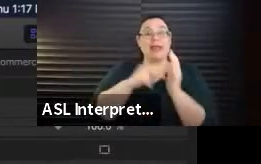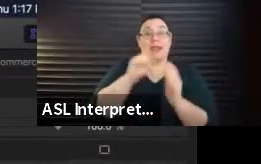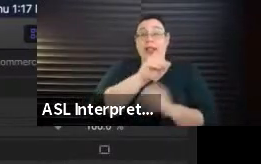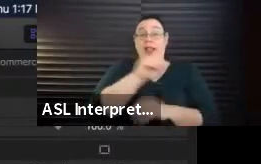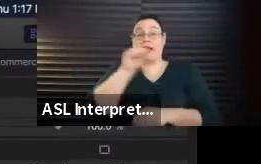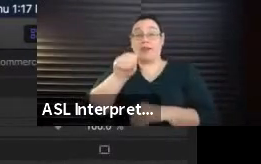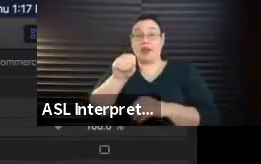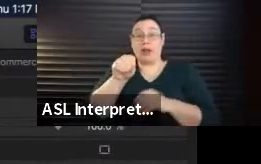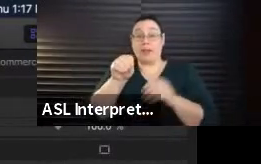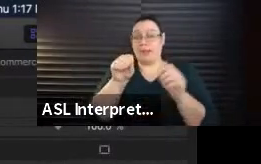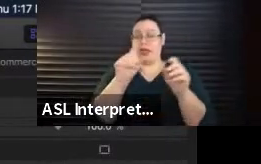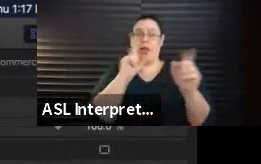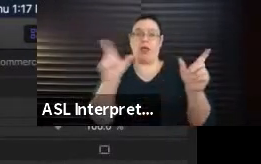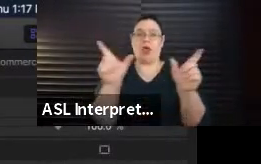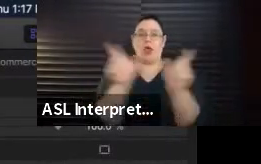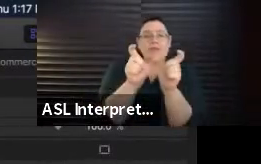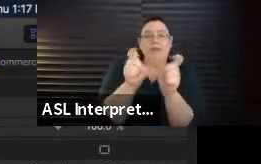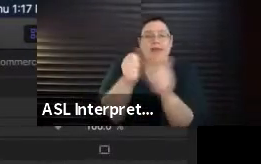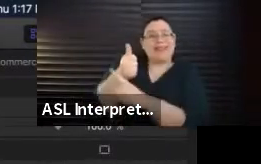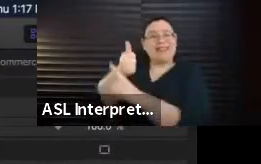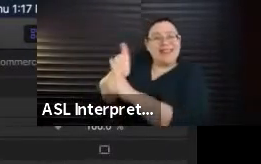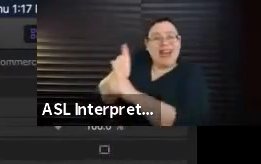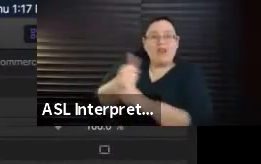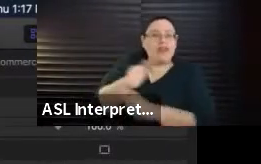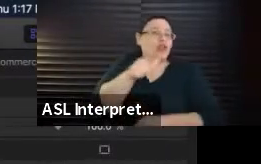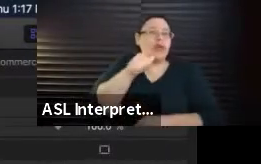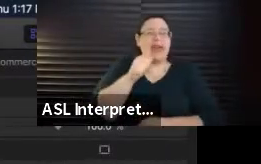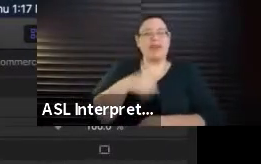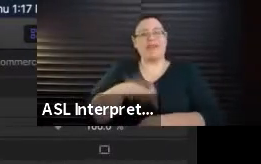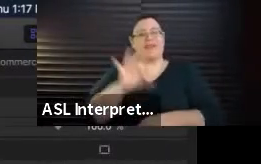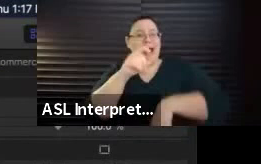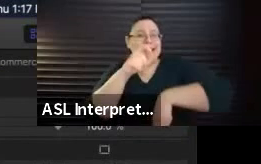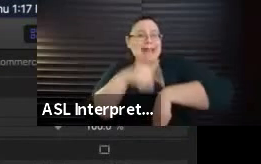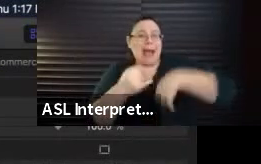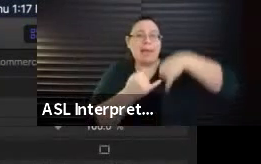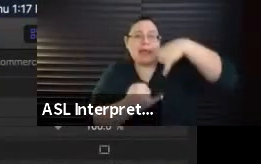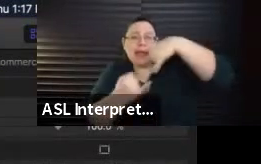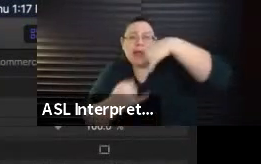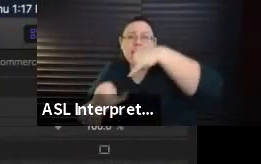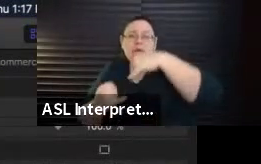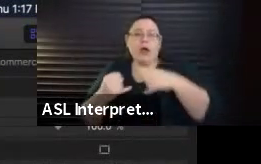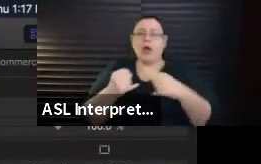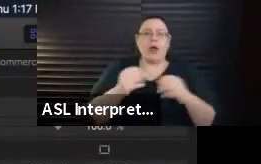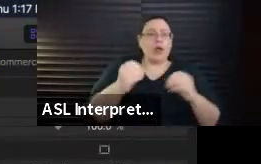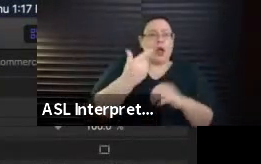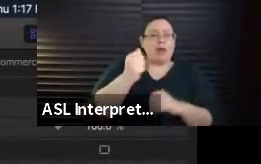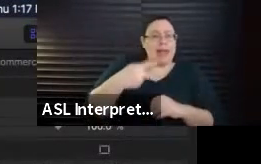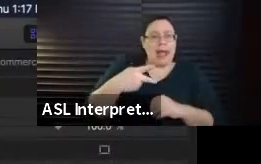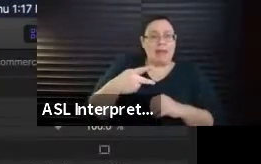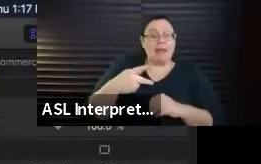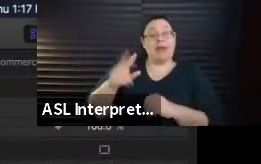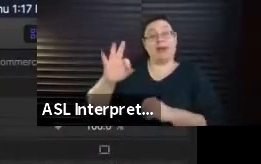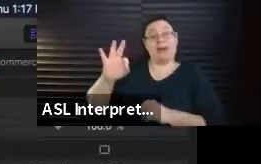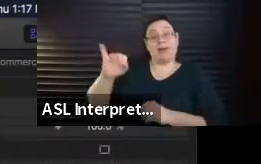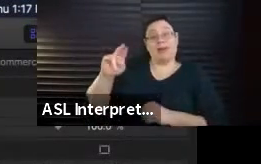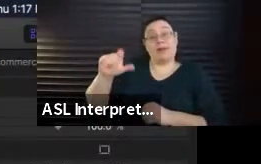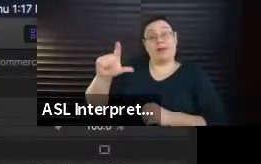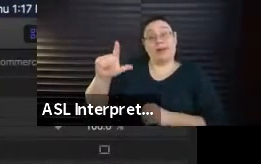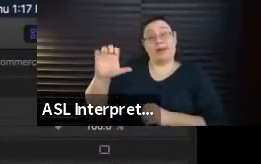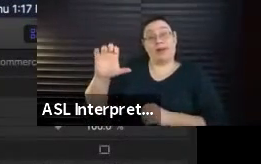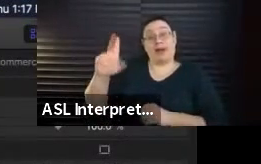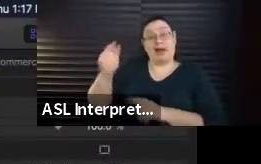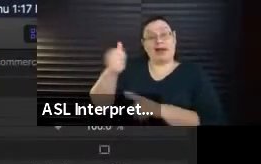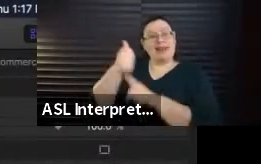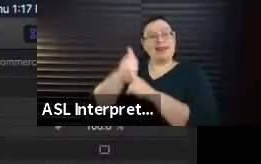any rearranging, you don't have to worry about retiming it. There's not going to be any gaps in your edit, because Final Cut's going to do all of the work for you and sort